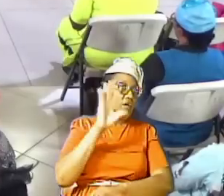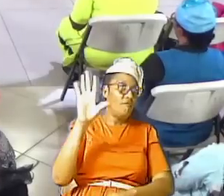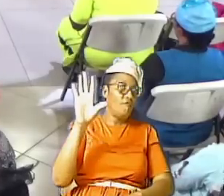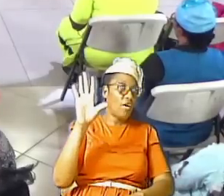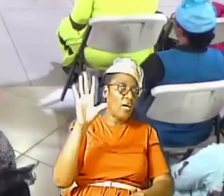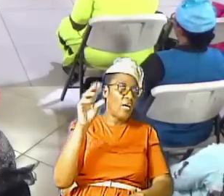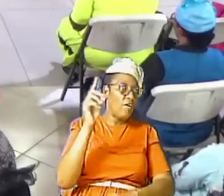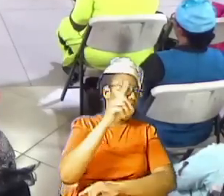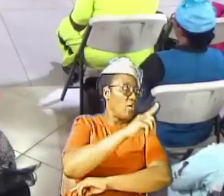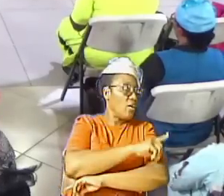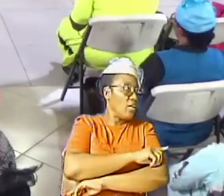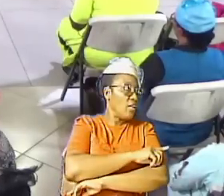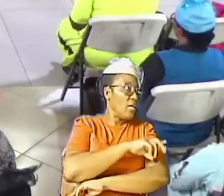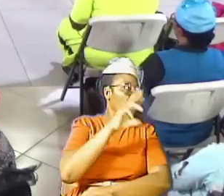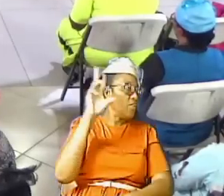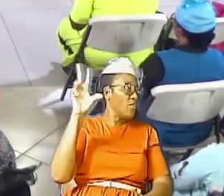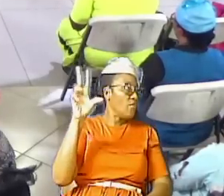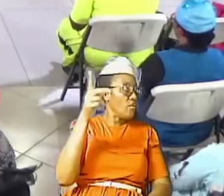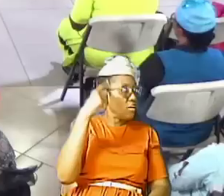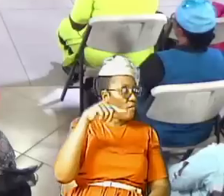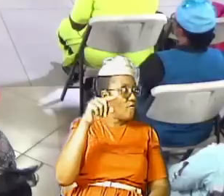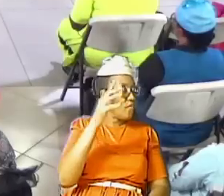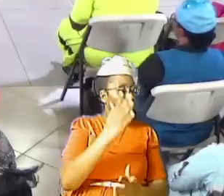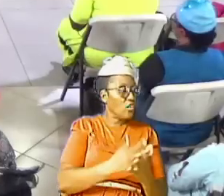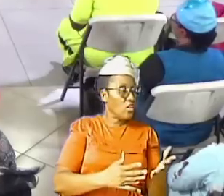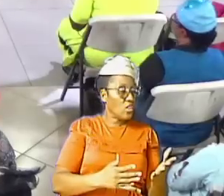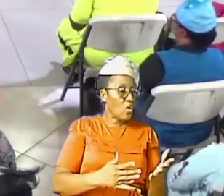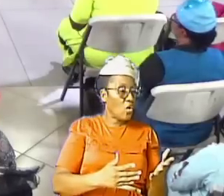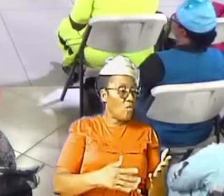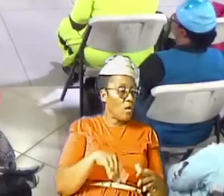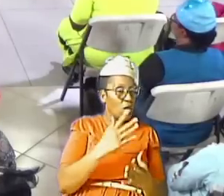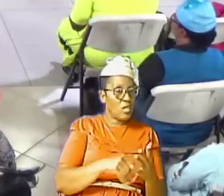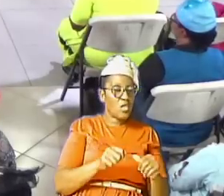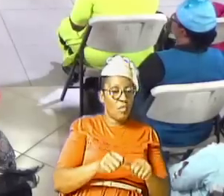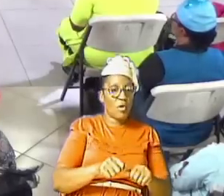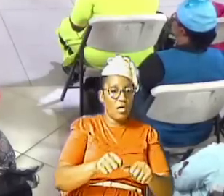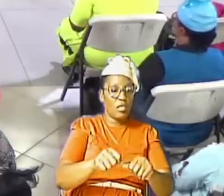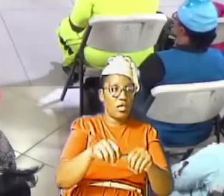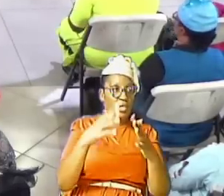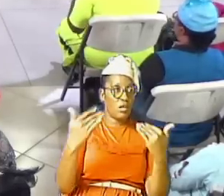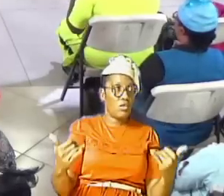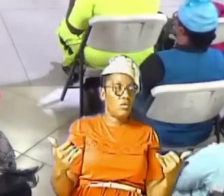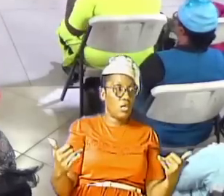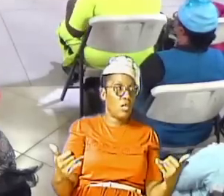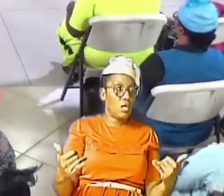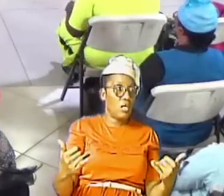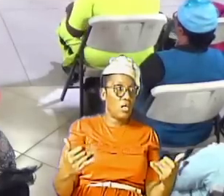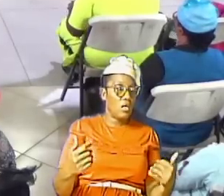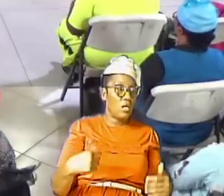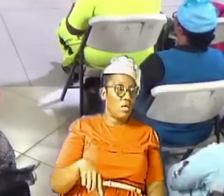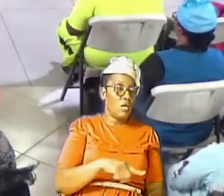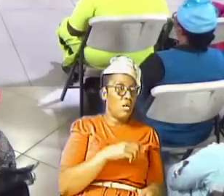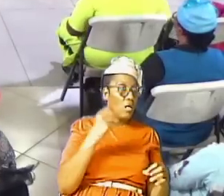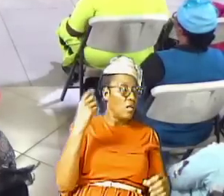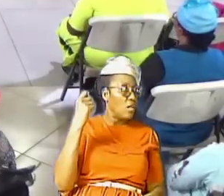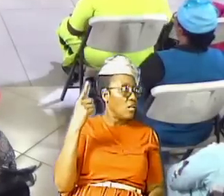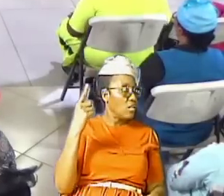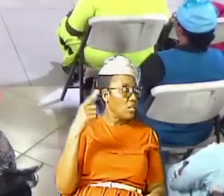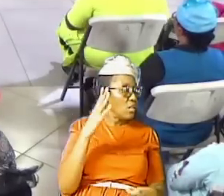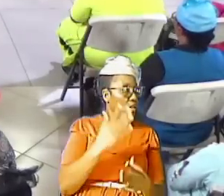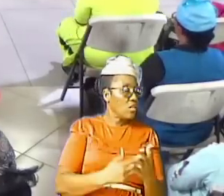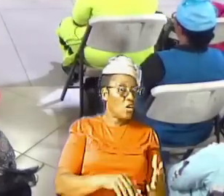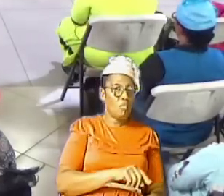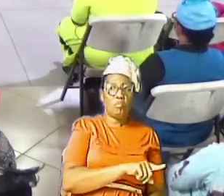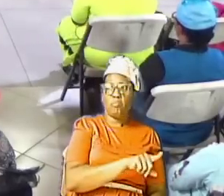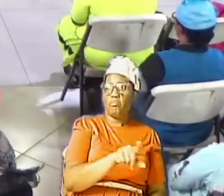continue after today. We understand some of you